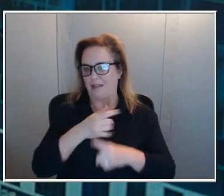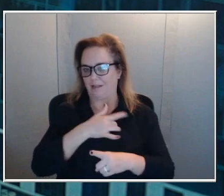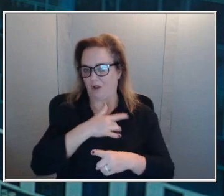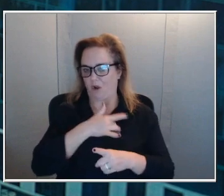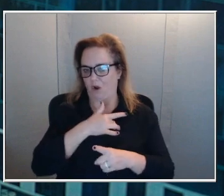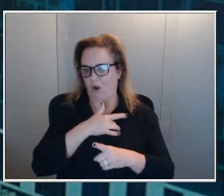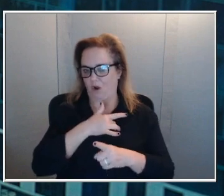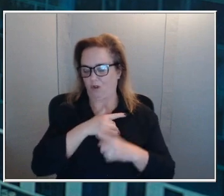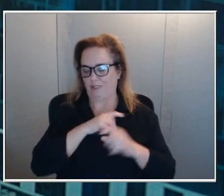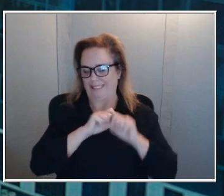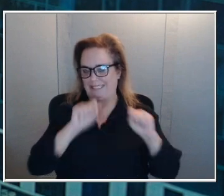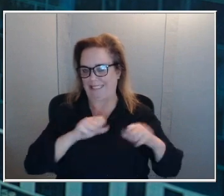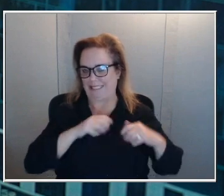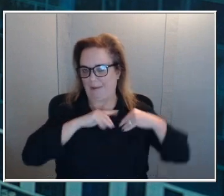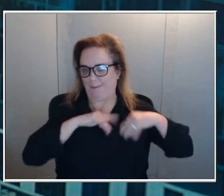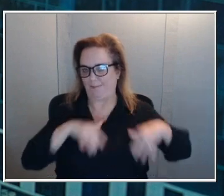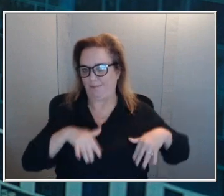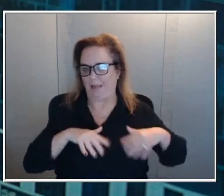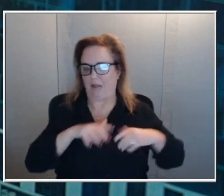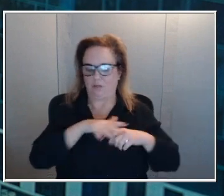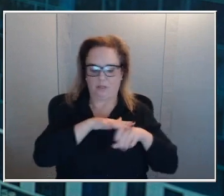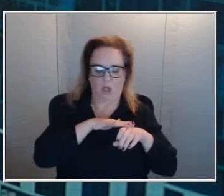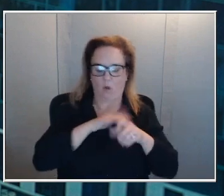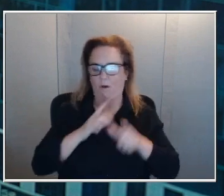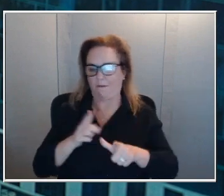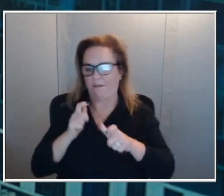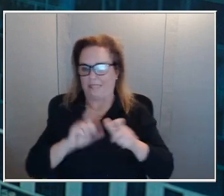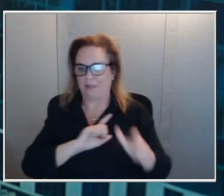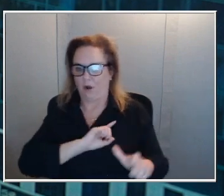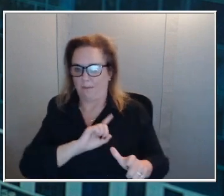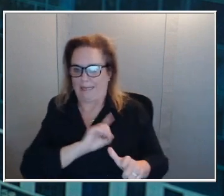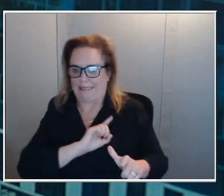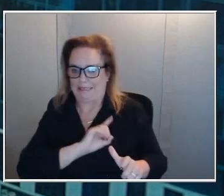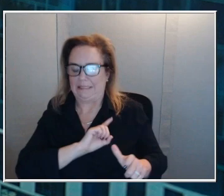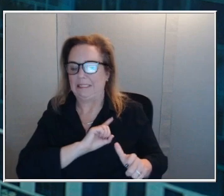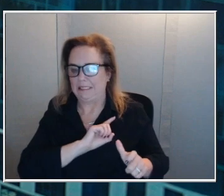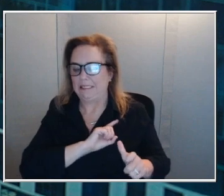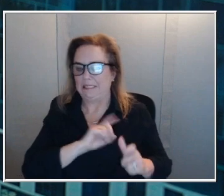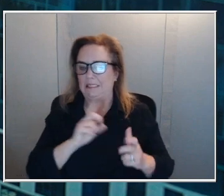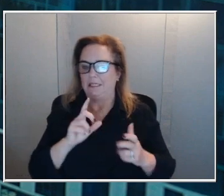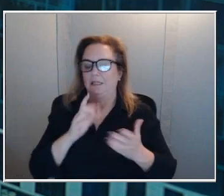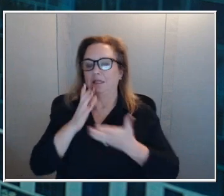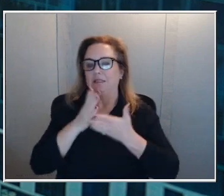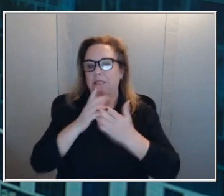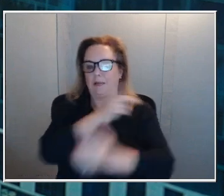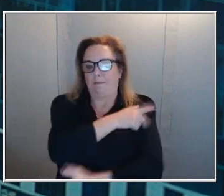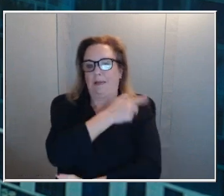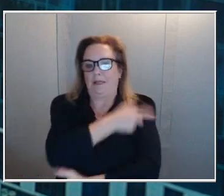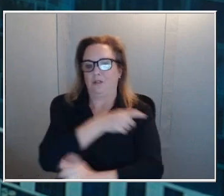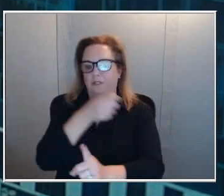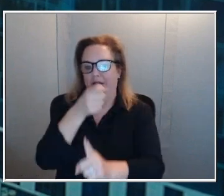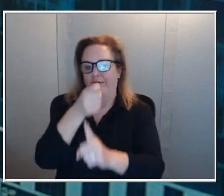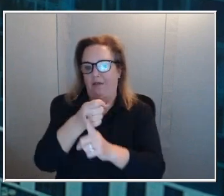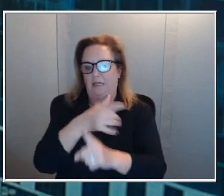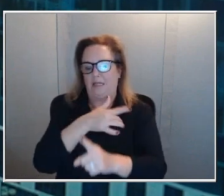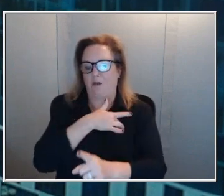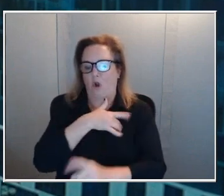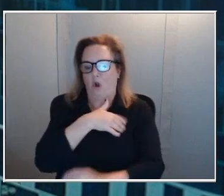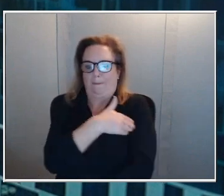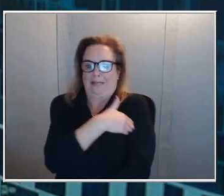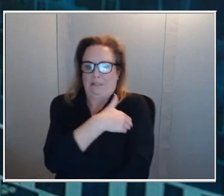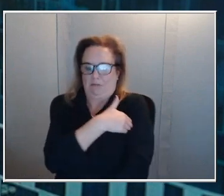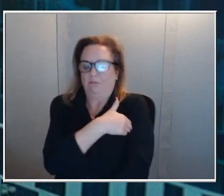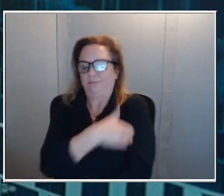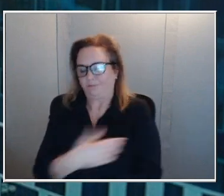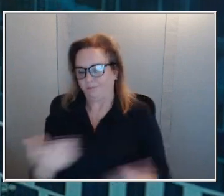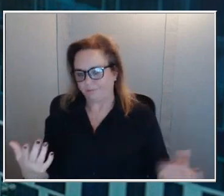conduction system, so how slow or how fast the heart beats, and then in some patients can also affect the heart muscle function itself.